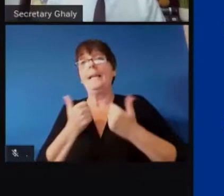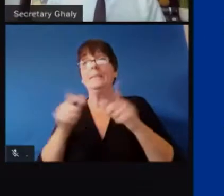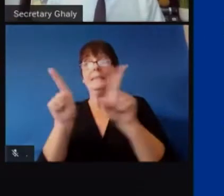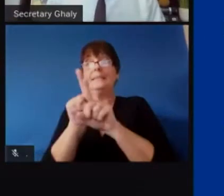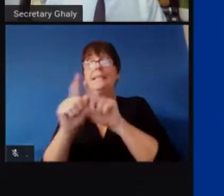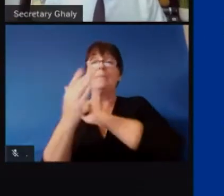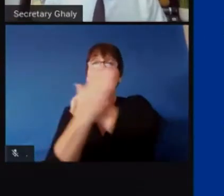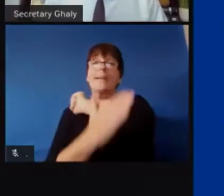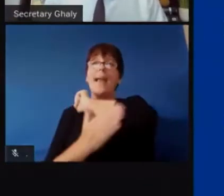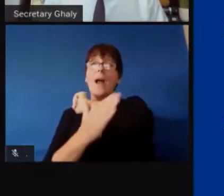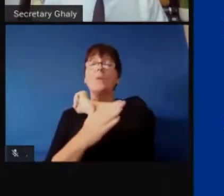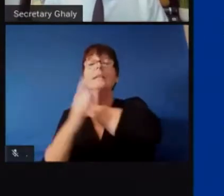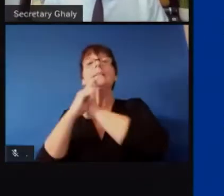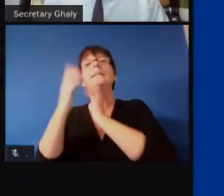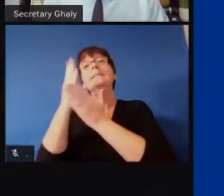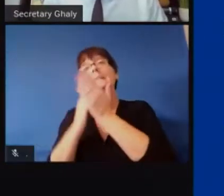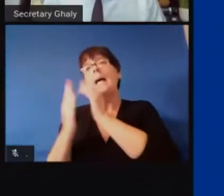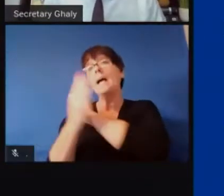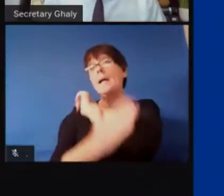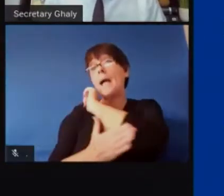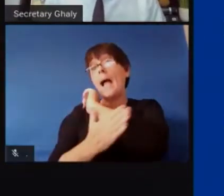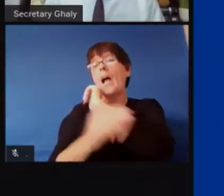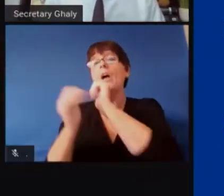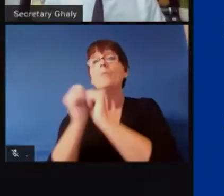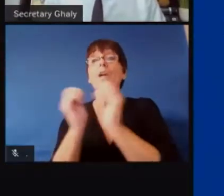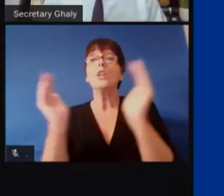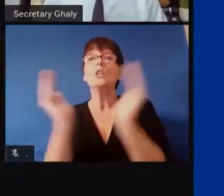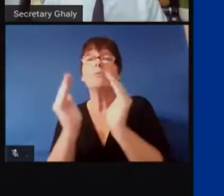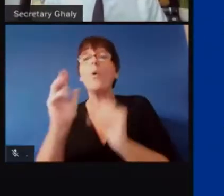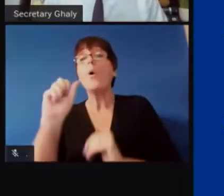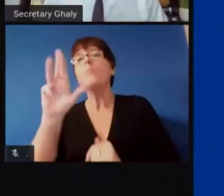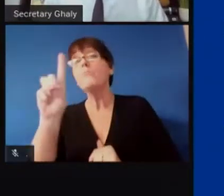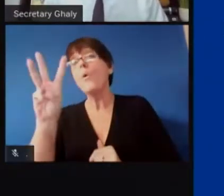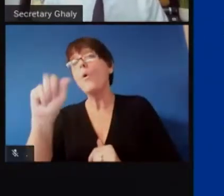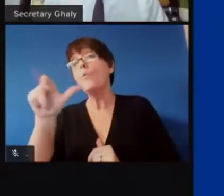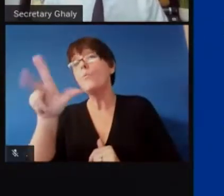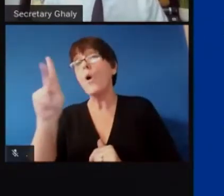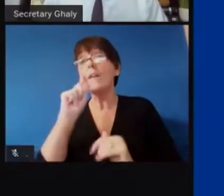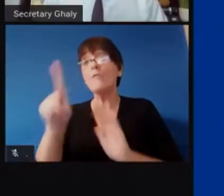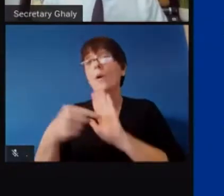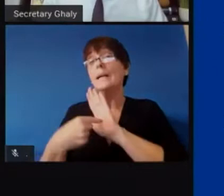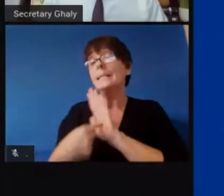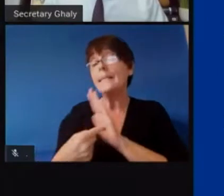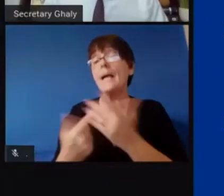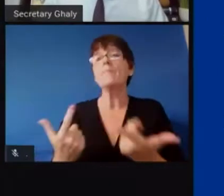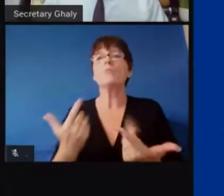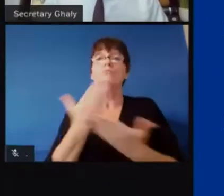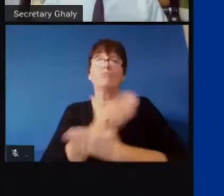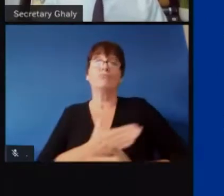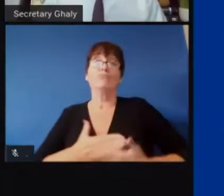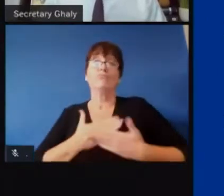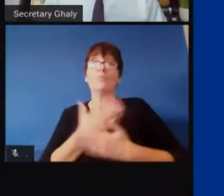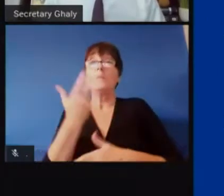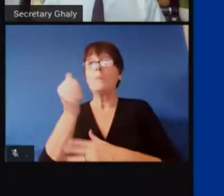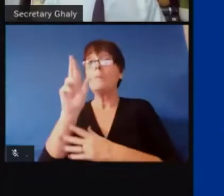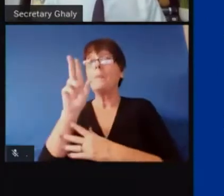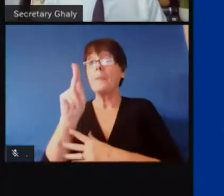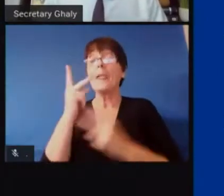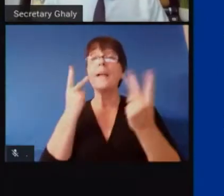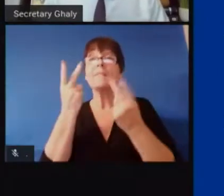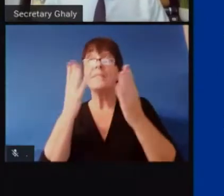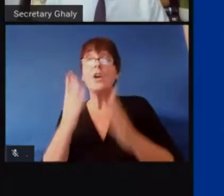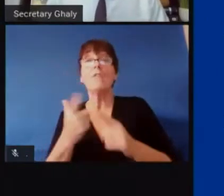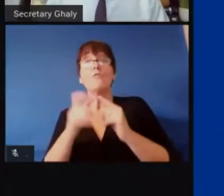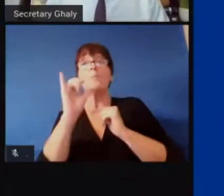So some counties with small boardwalk, for example, amusement park venues, visitors from